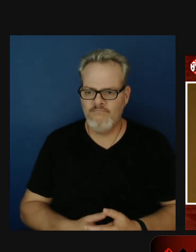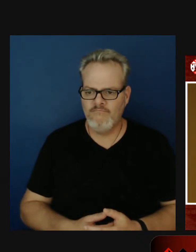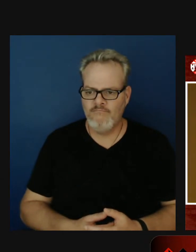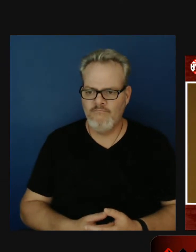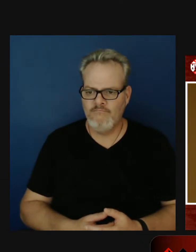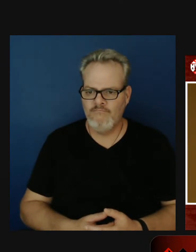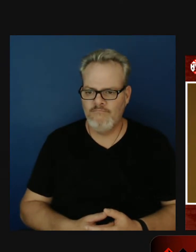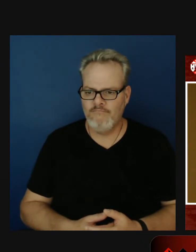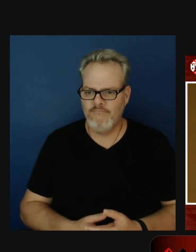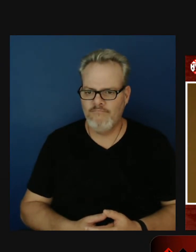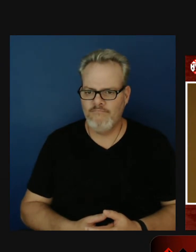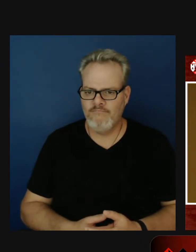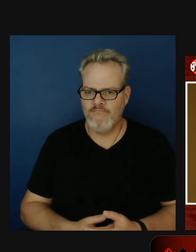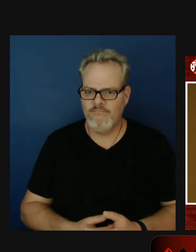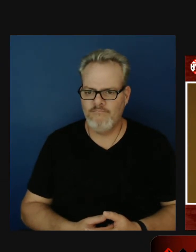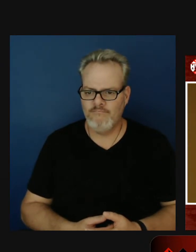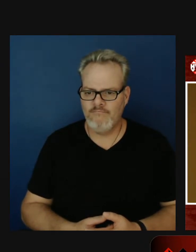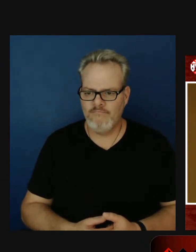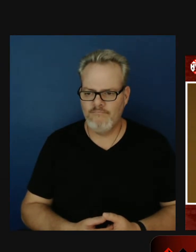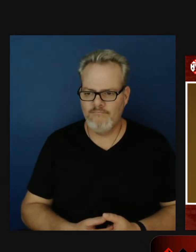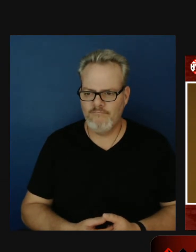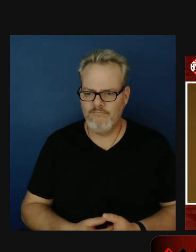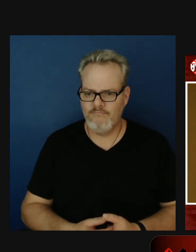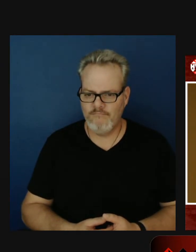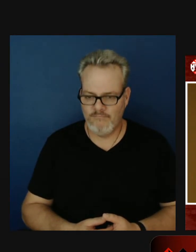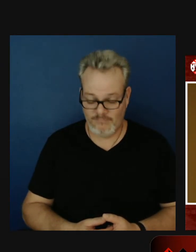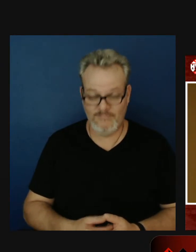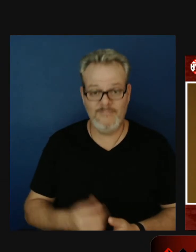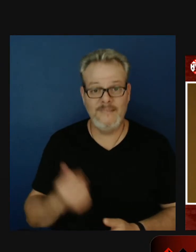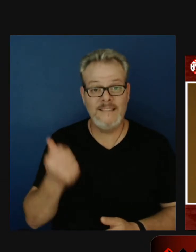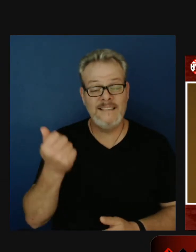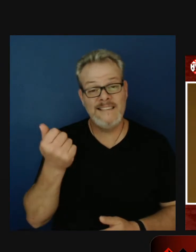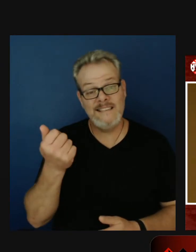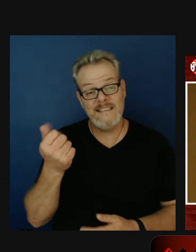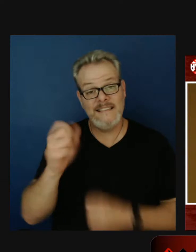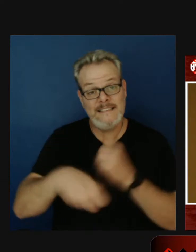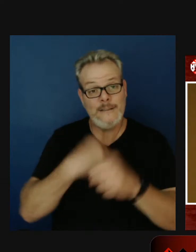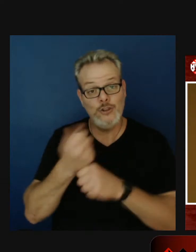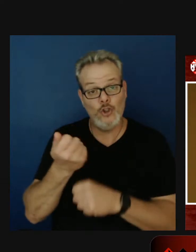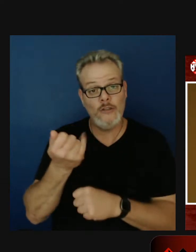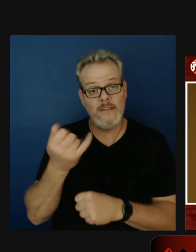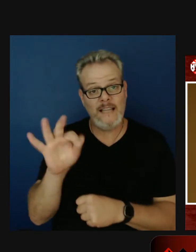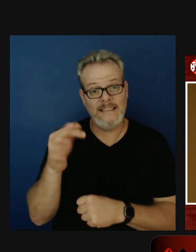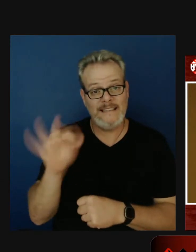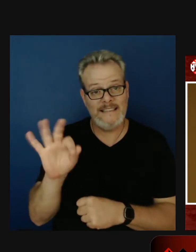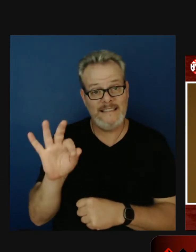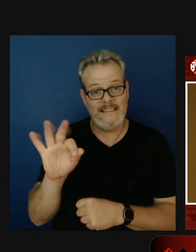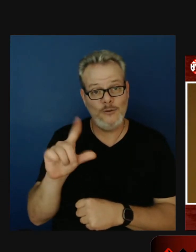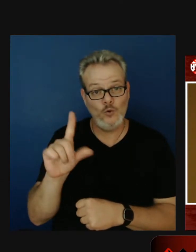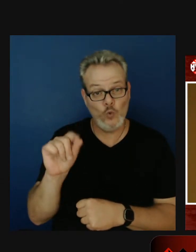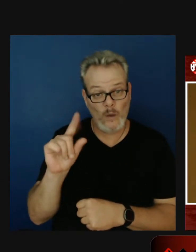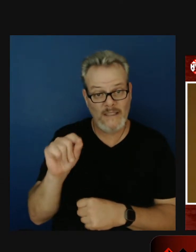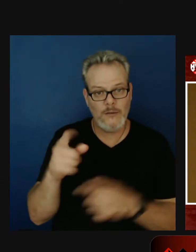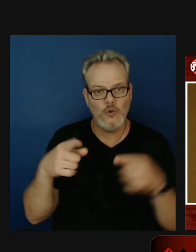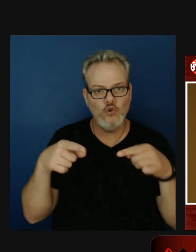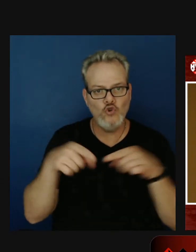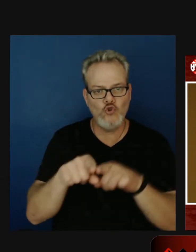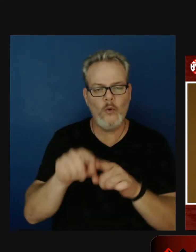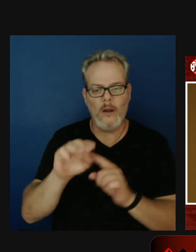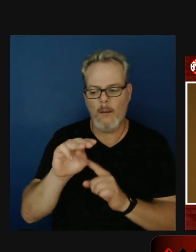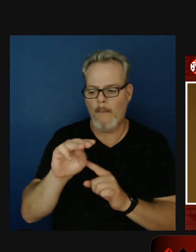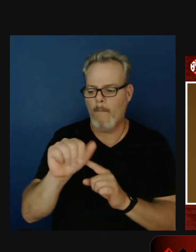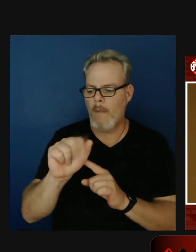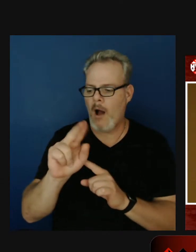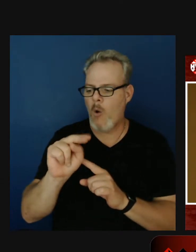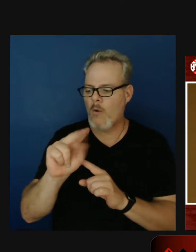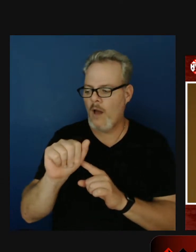And this lake ended up draining in 1919, 1920 during the Mauna Iki eruption. And this is the eruption that was mapped at the